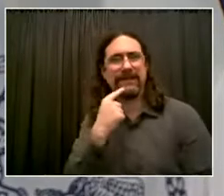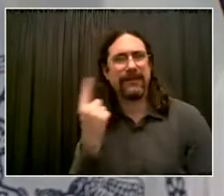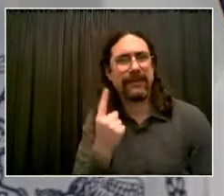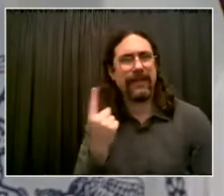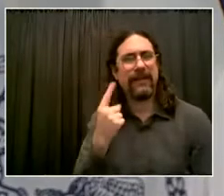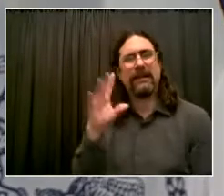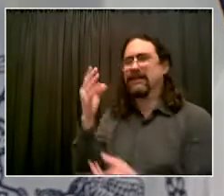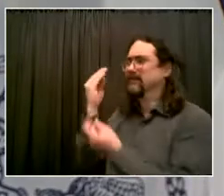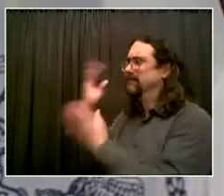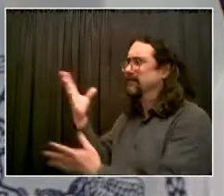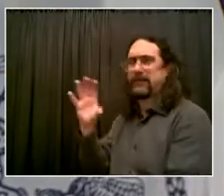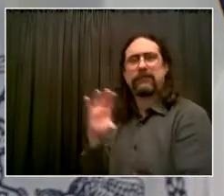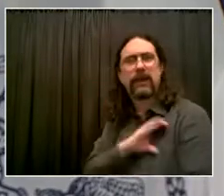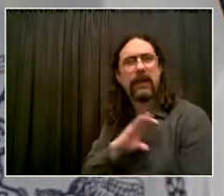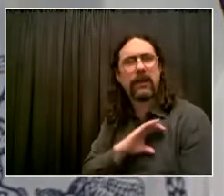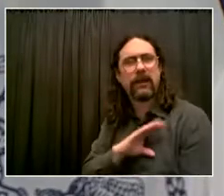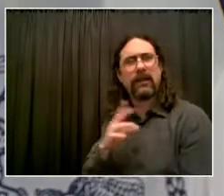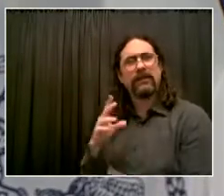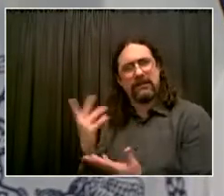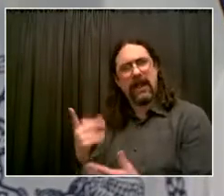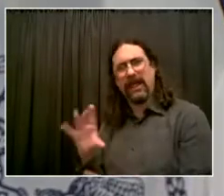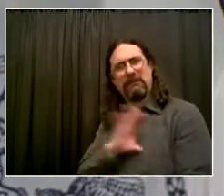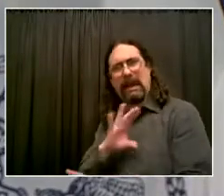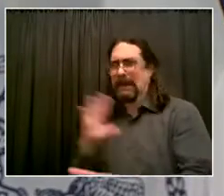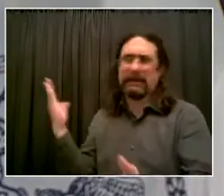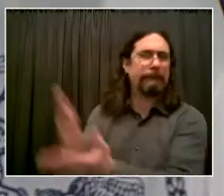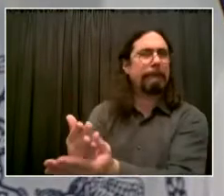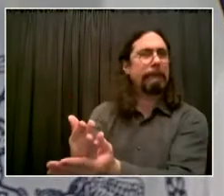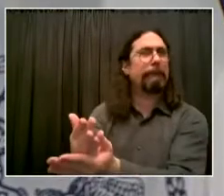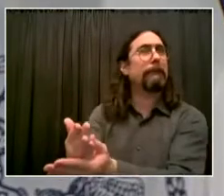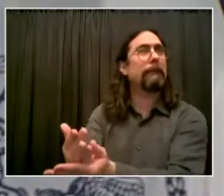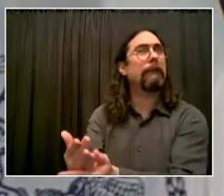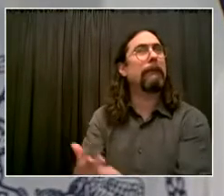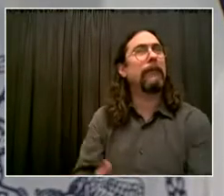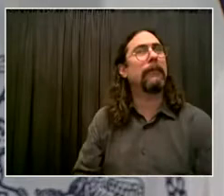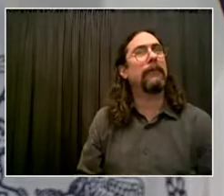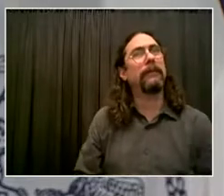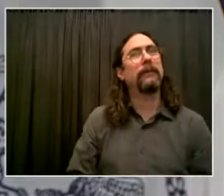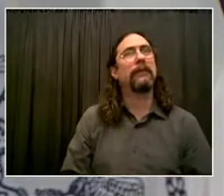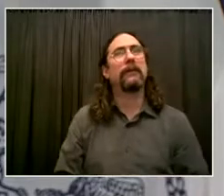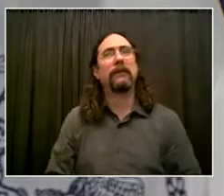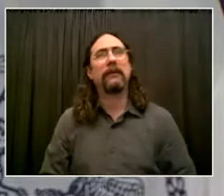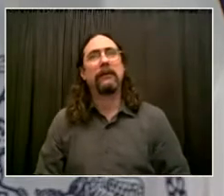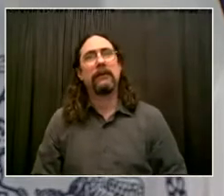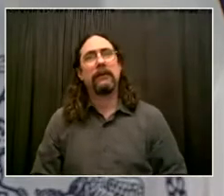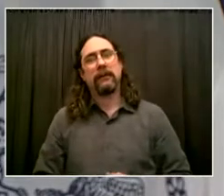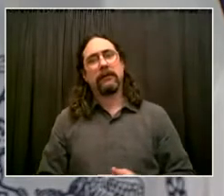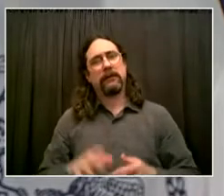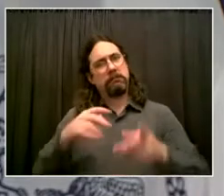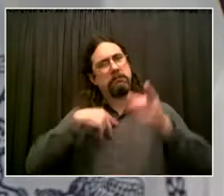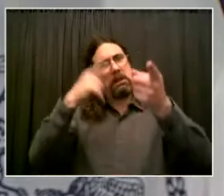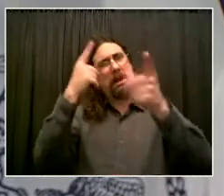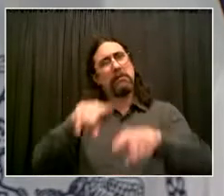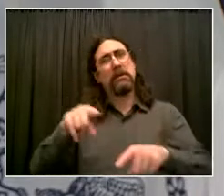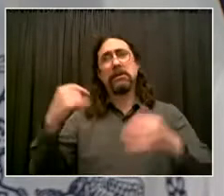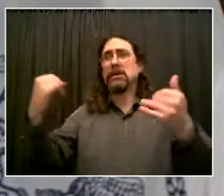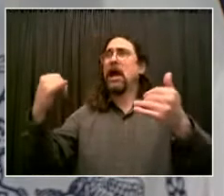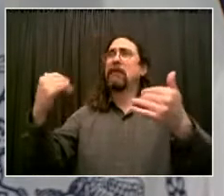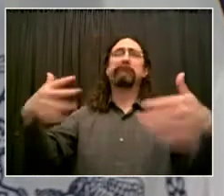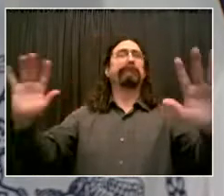lot of the right tools are there, and New Yorkers care, and they're going to help us finally end this horrible reality we've been living